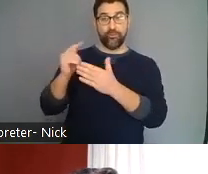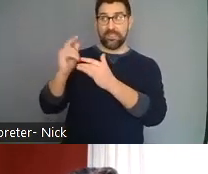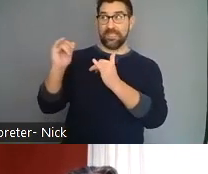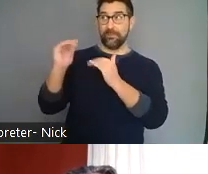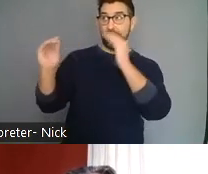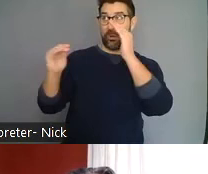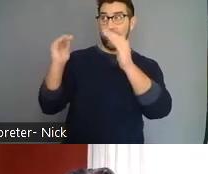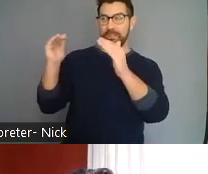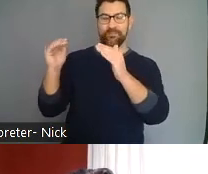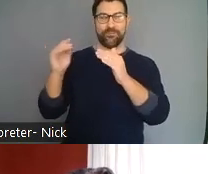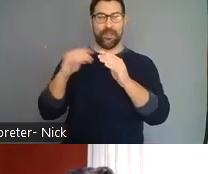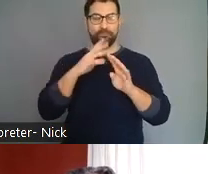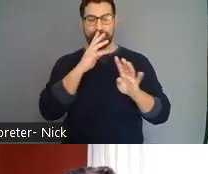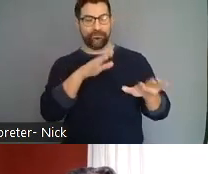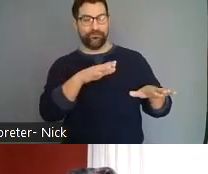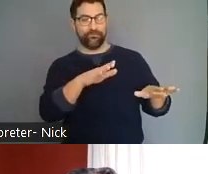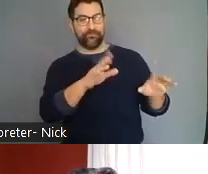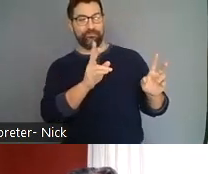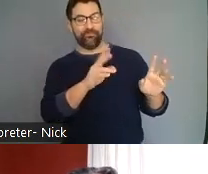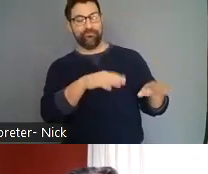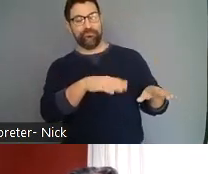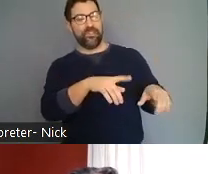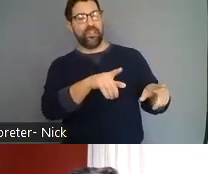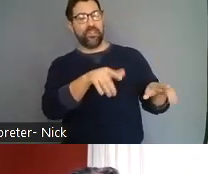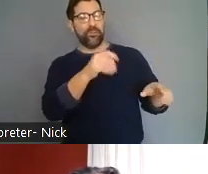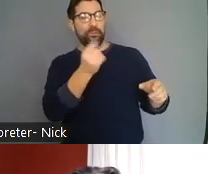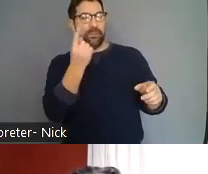oh, you're just a kid. You don't get how things work around here.